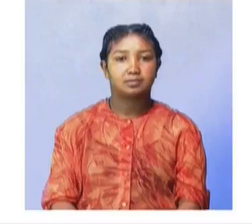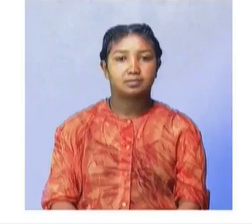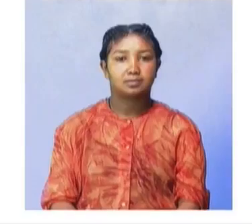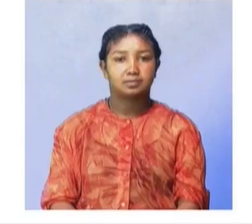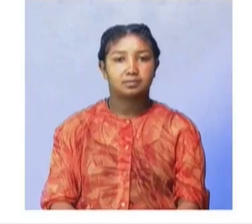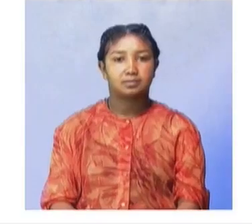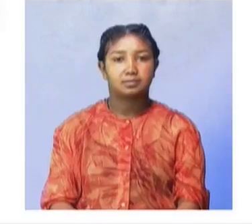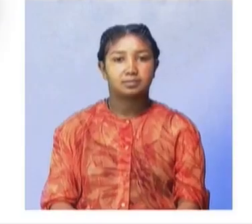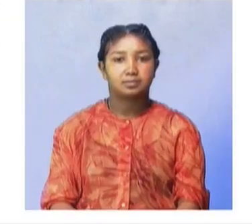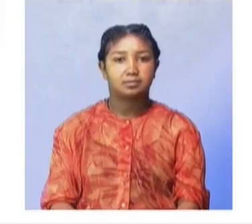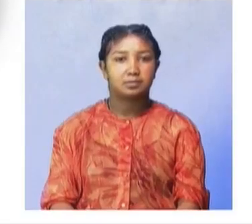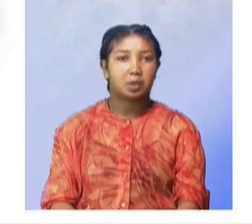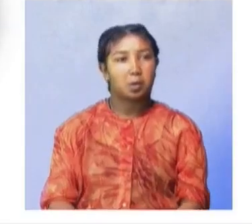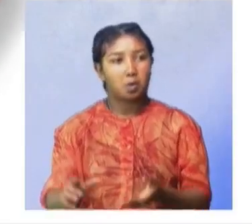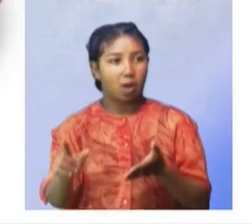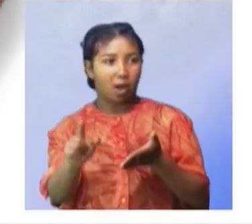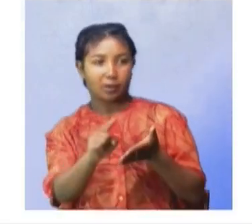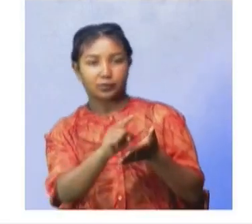and also we said last week.